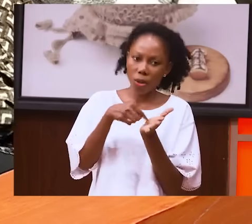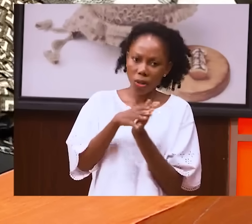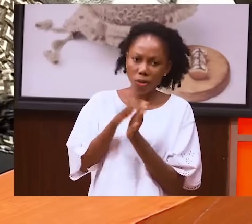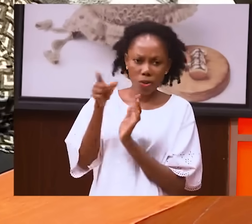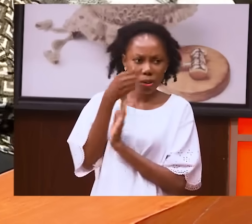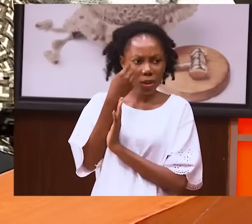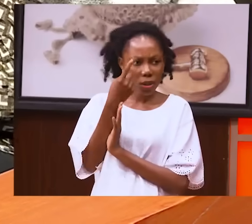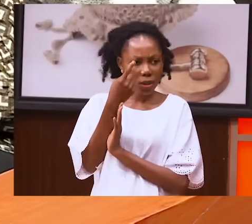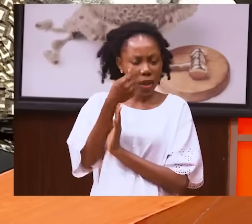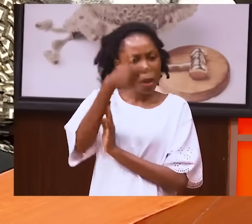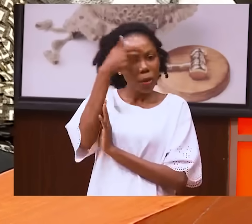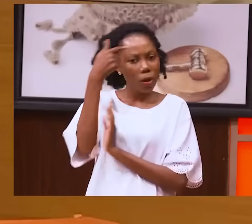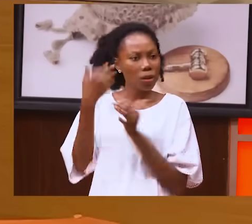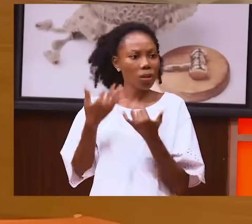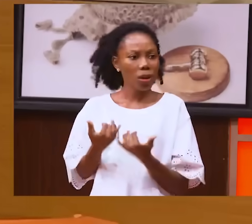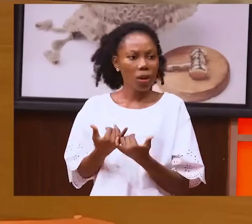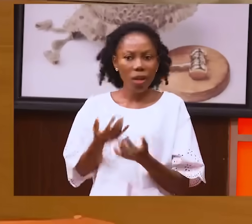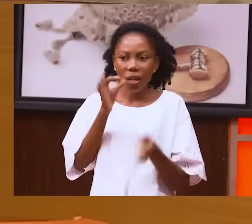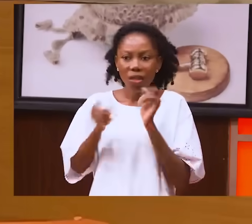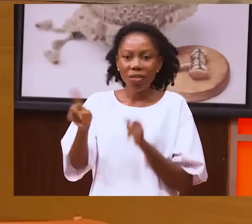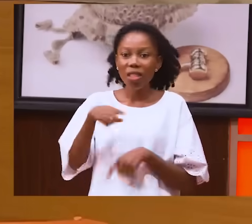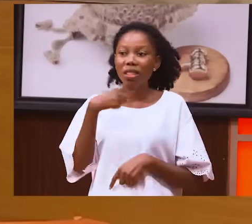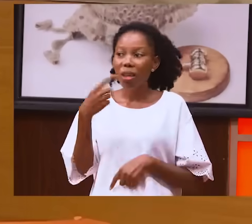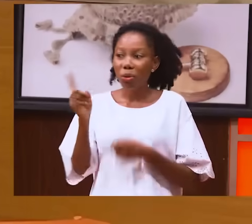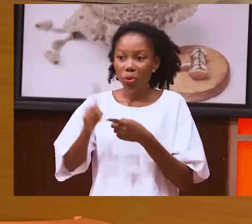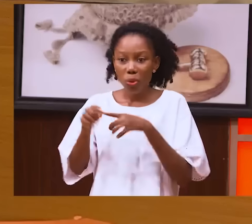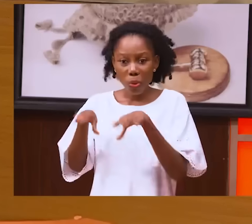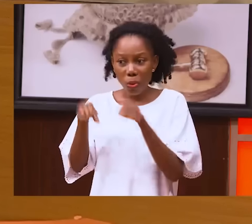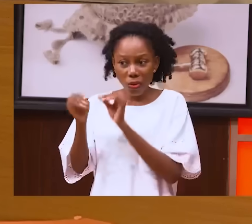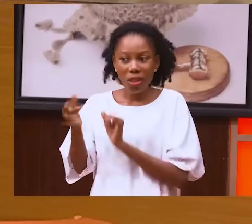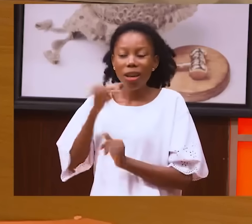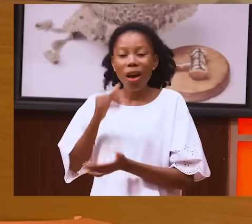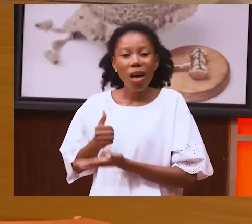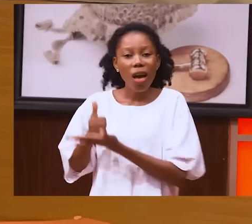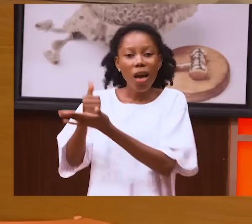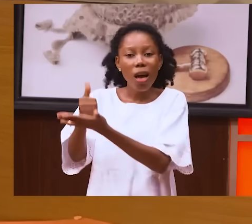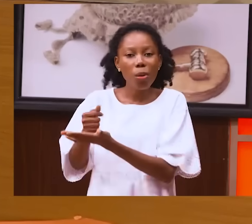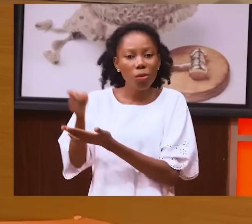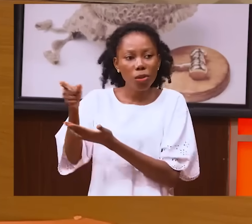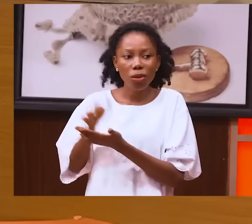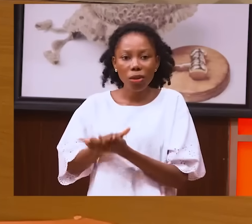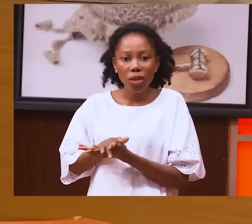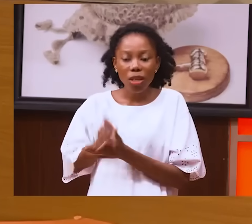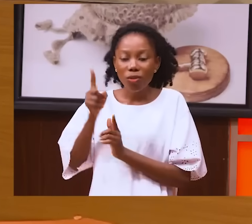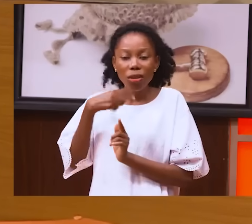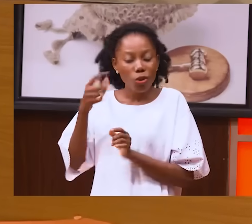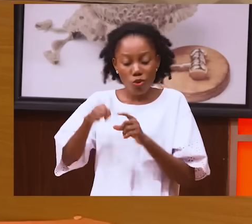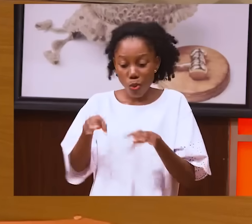understand me? Because now, if they ask you to leave now, they are helping you. If they ask you to even go out